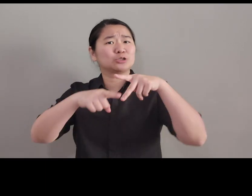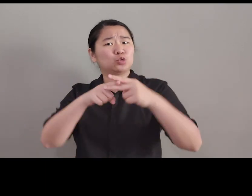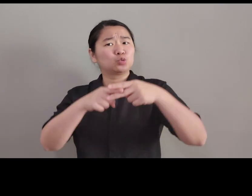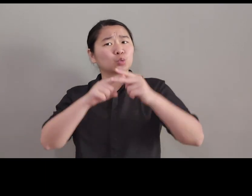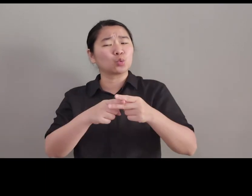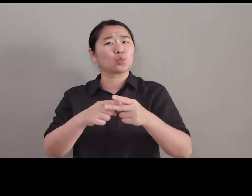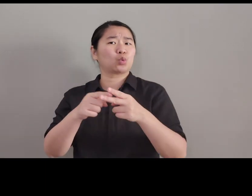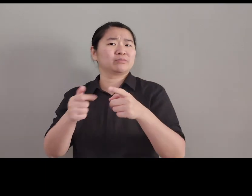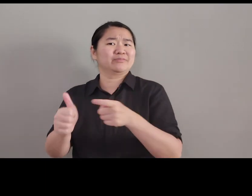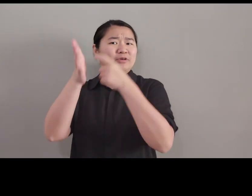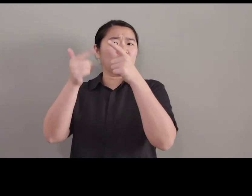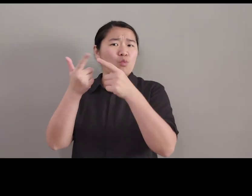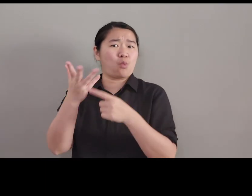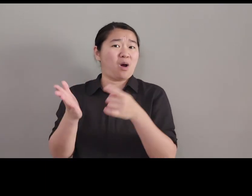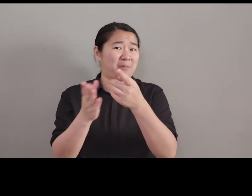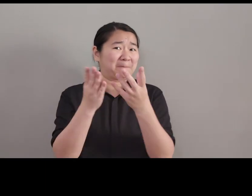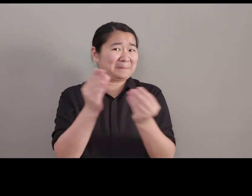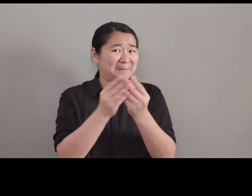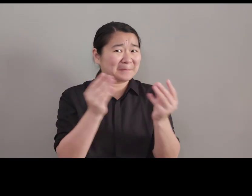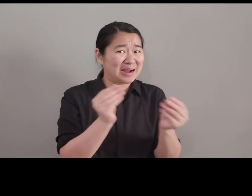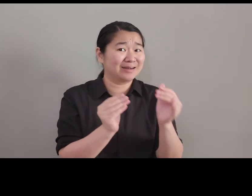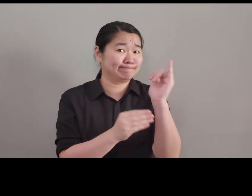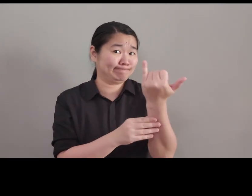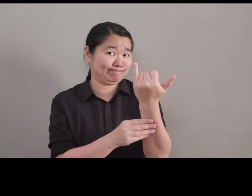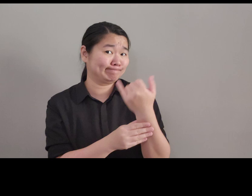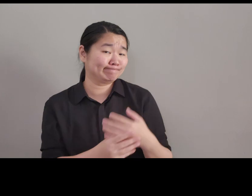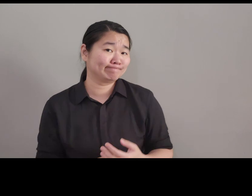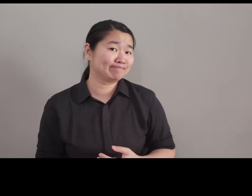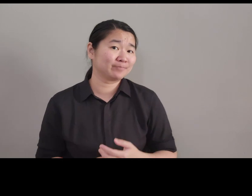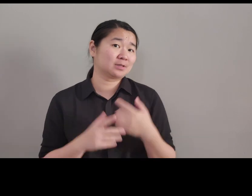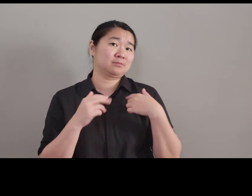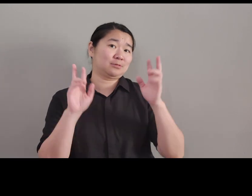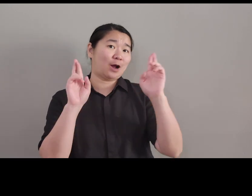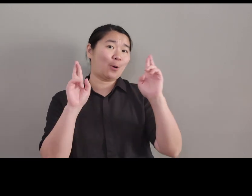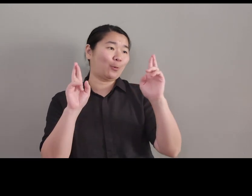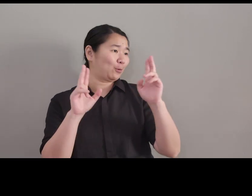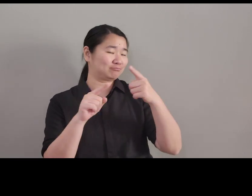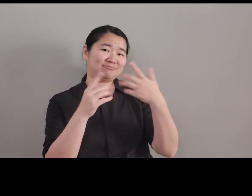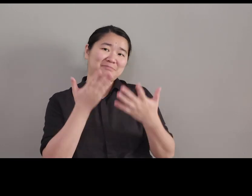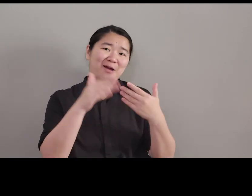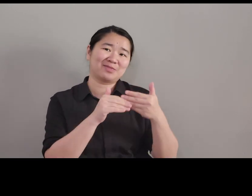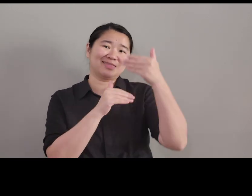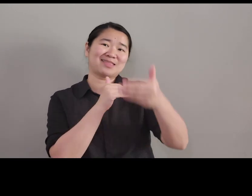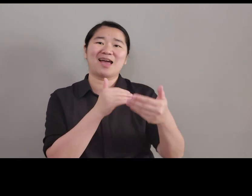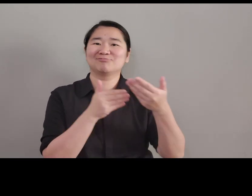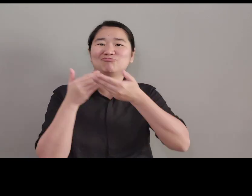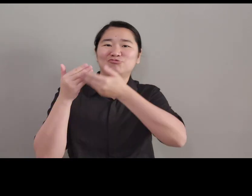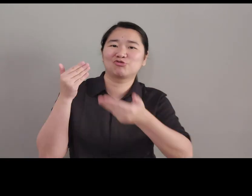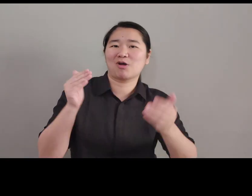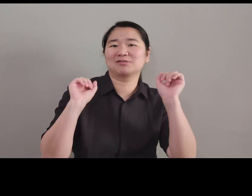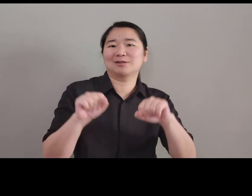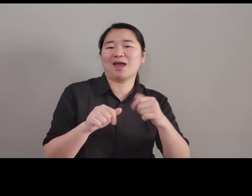those. yeah, another next generation of legislation in the EU, I hope. So, Wilco, what's your thought? Policy, legislation,